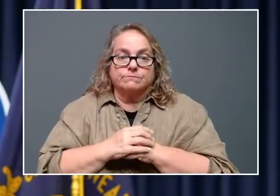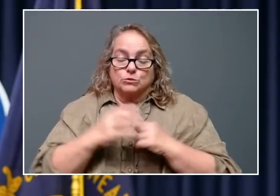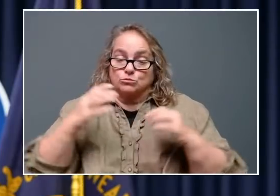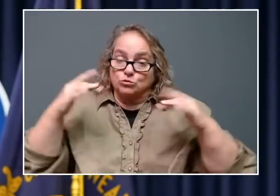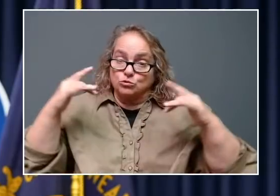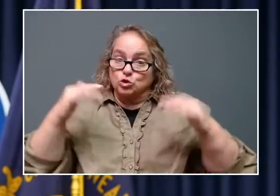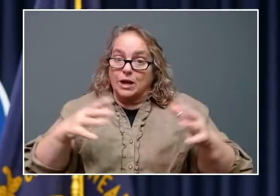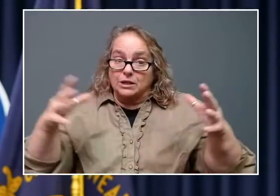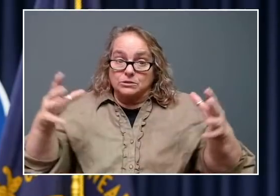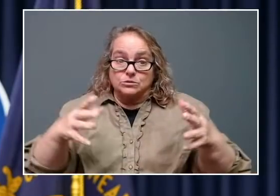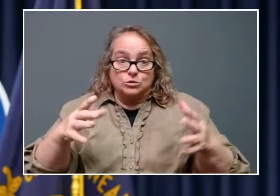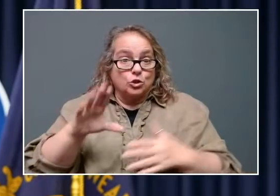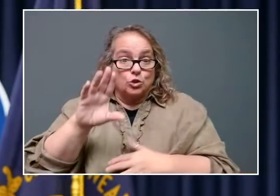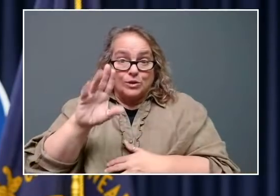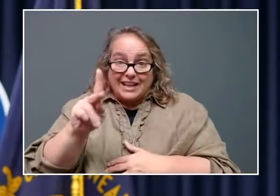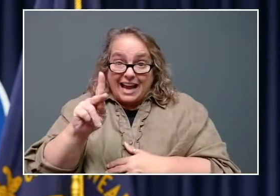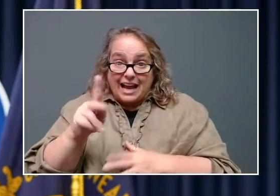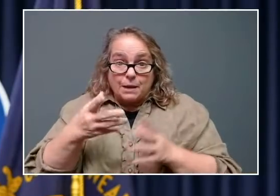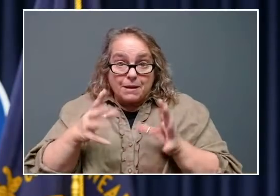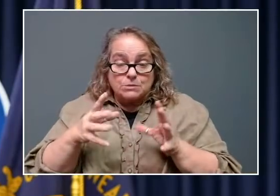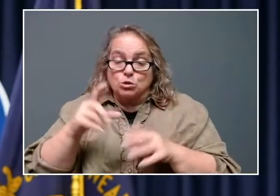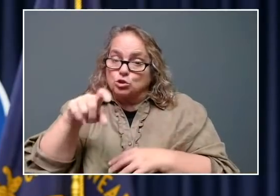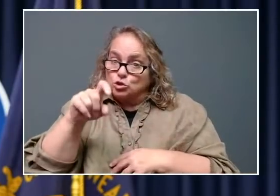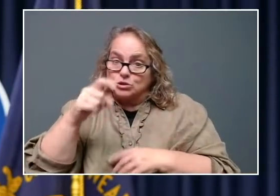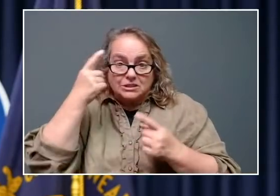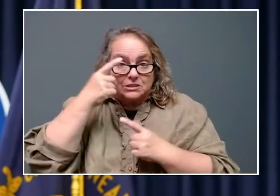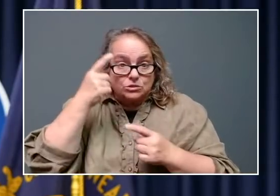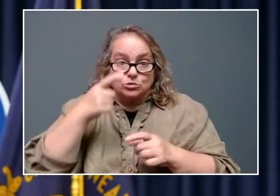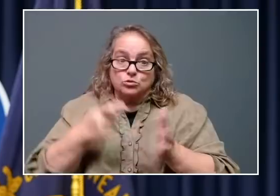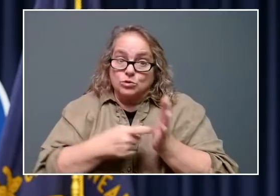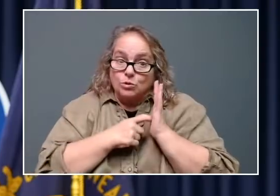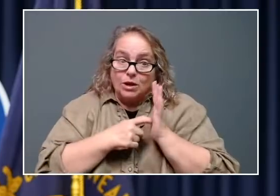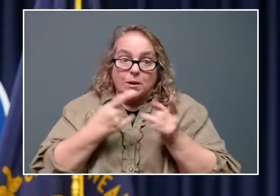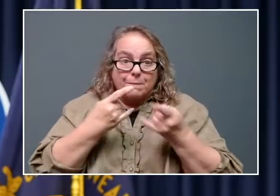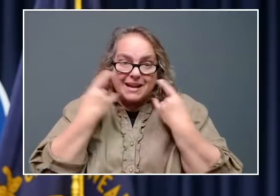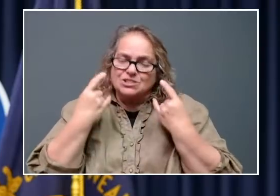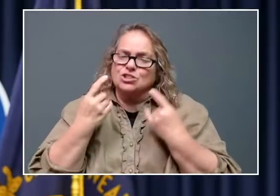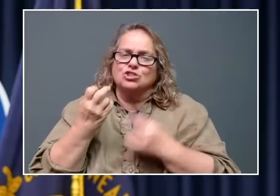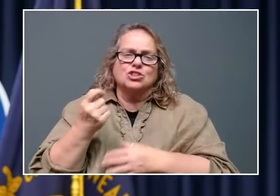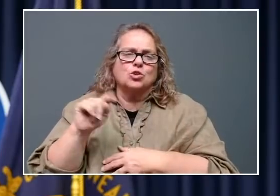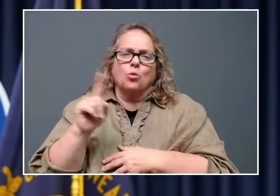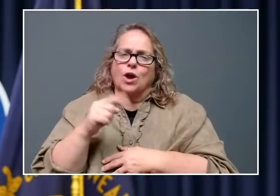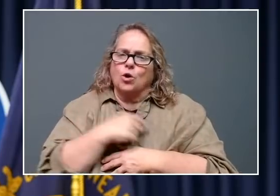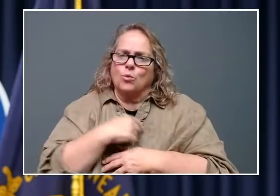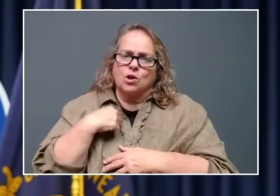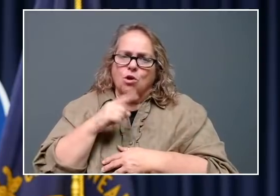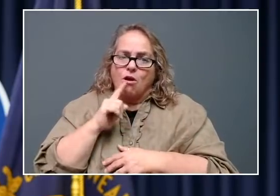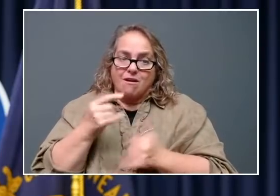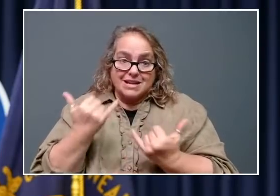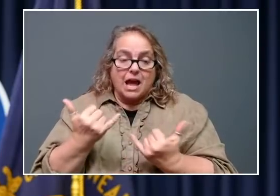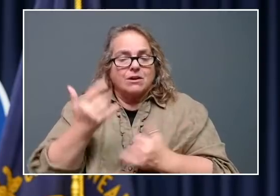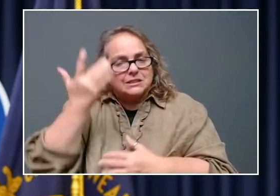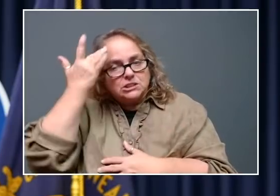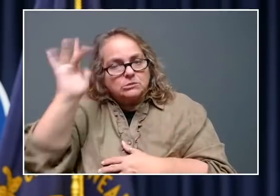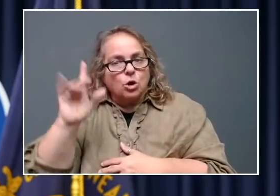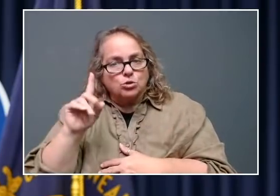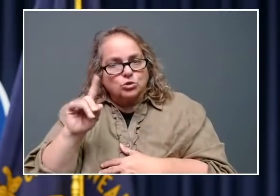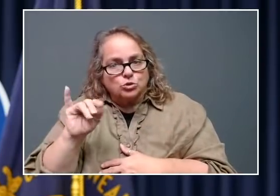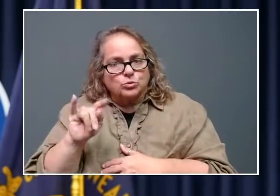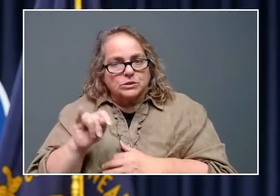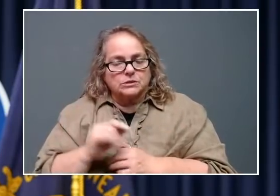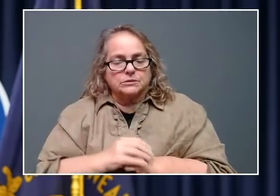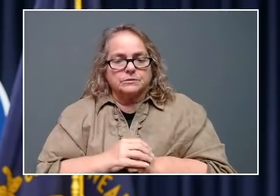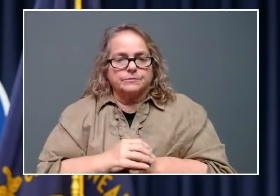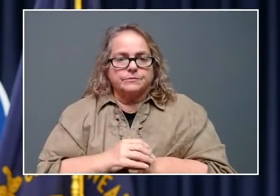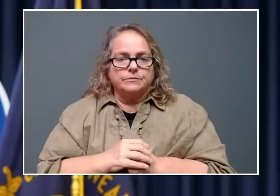UK basketball, for instance, requiring masking. Just where we are right now, I think it's smart. And then I think we